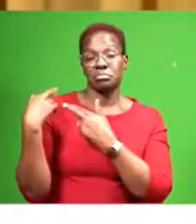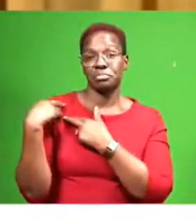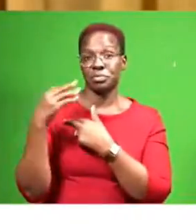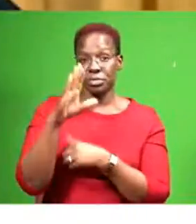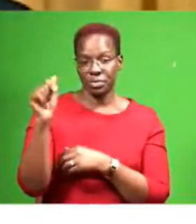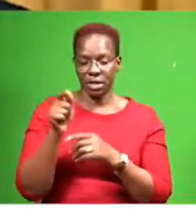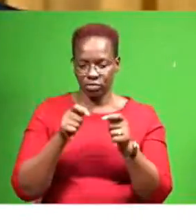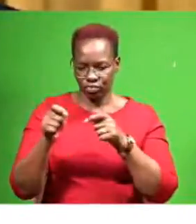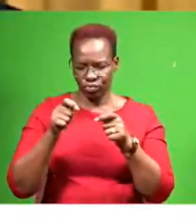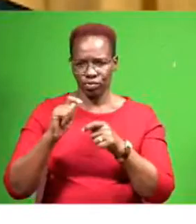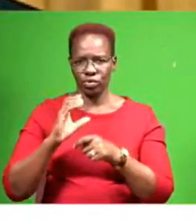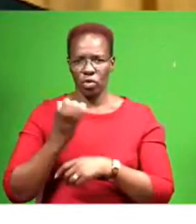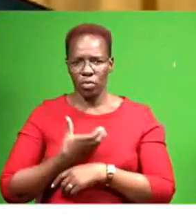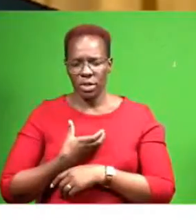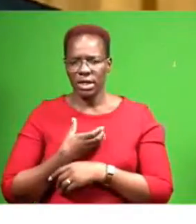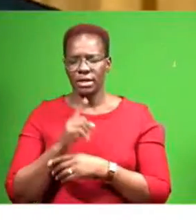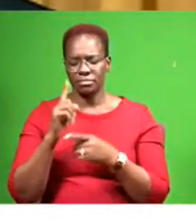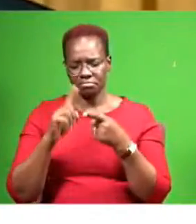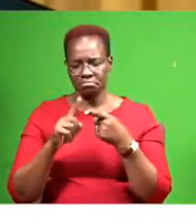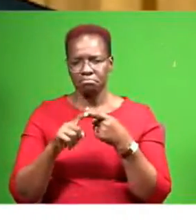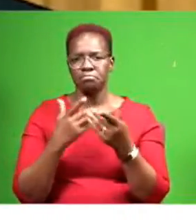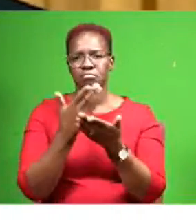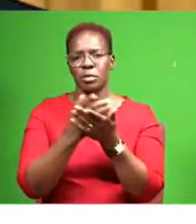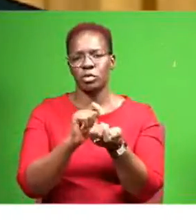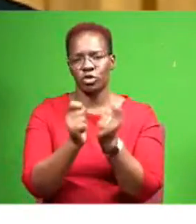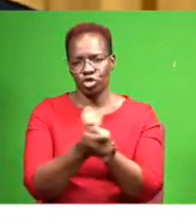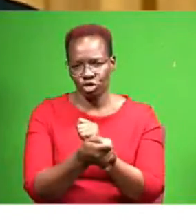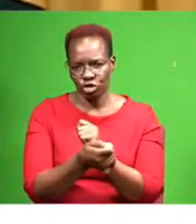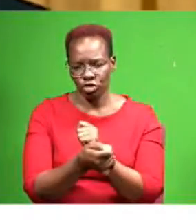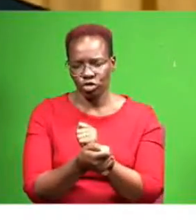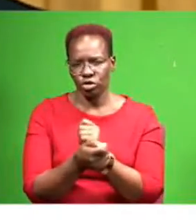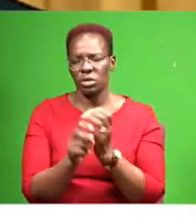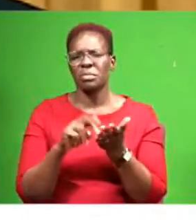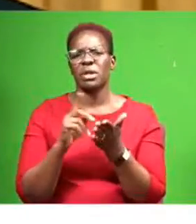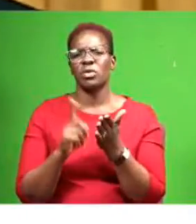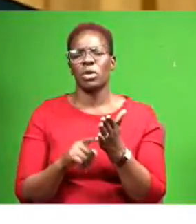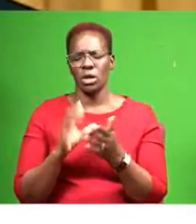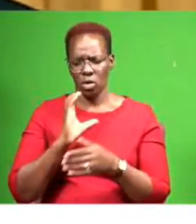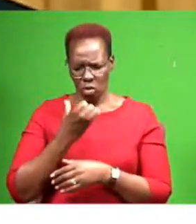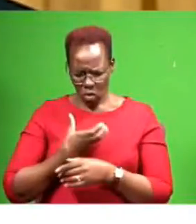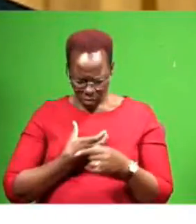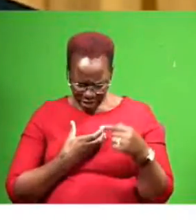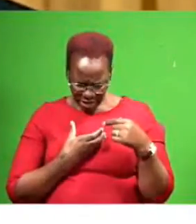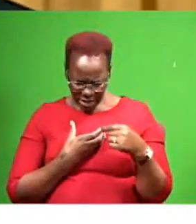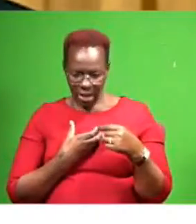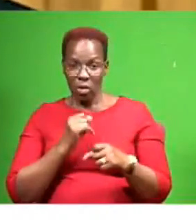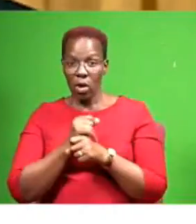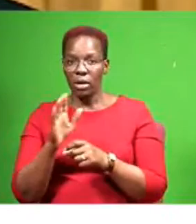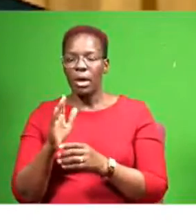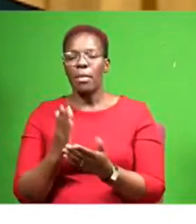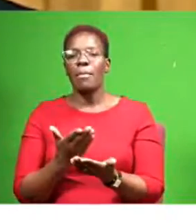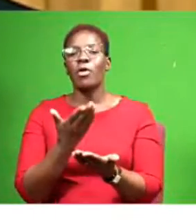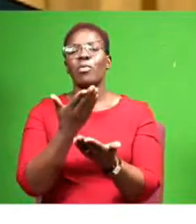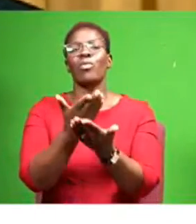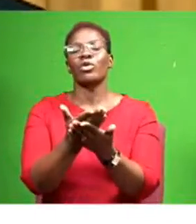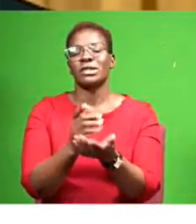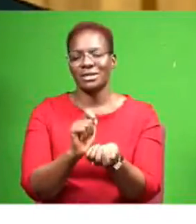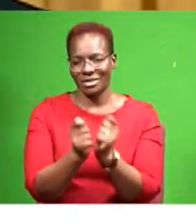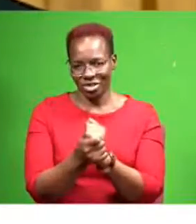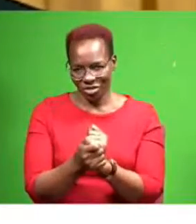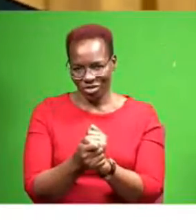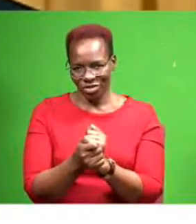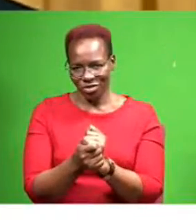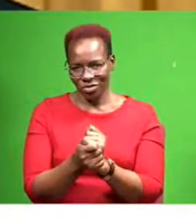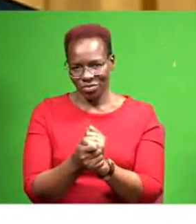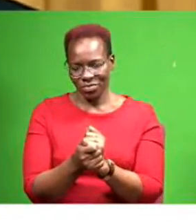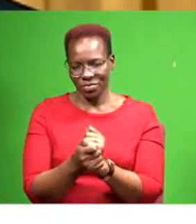this regard was first to propose changes. In other words, the committee was to make proposals for change.